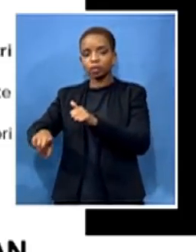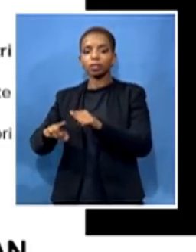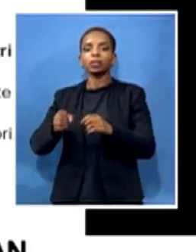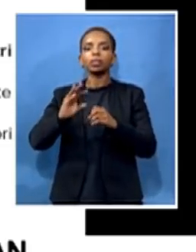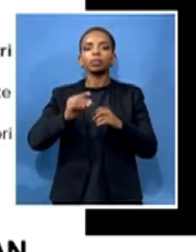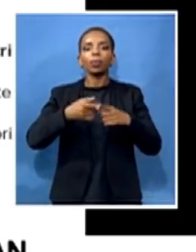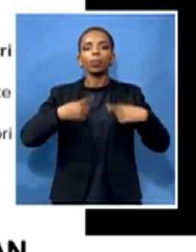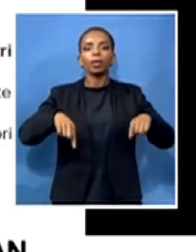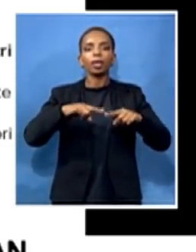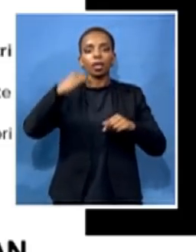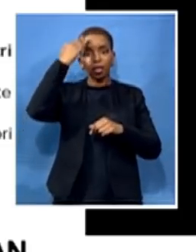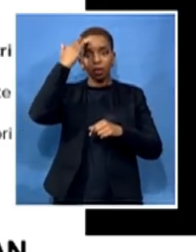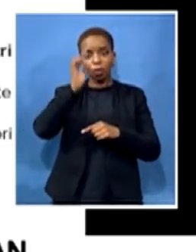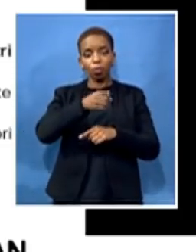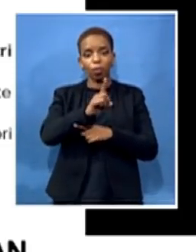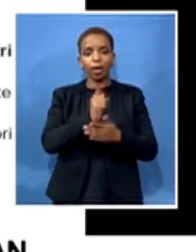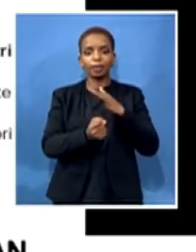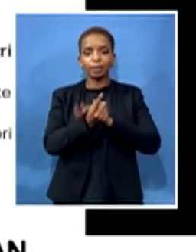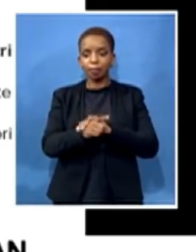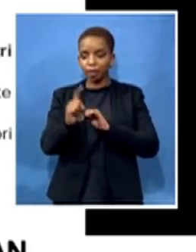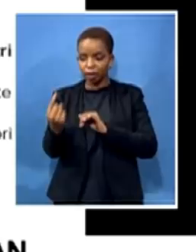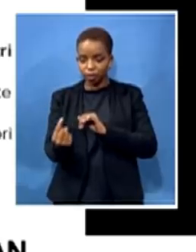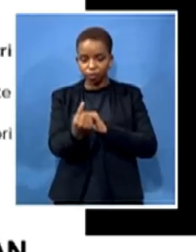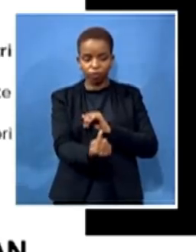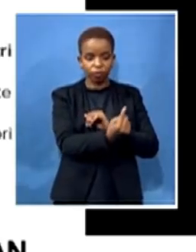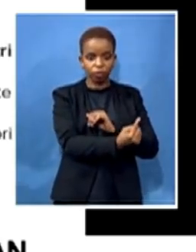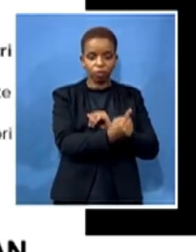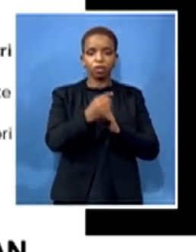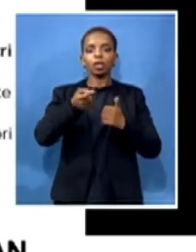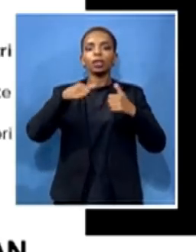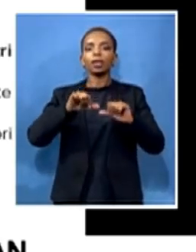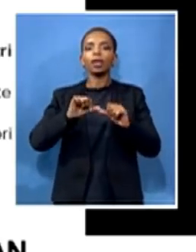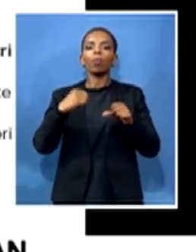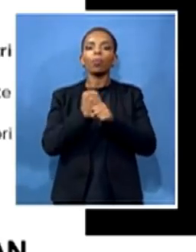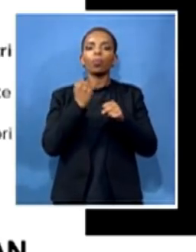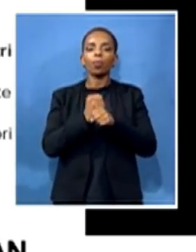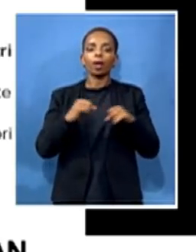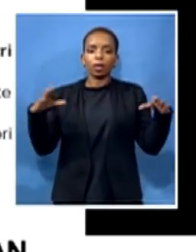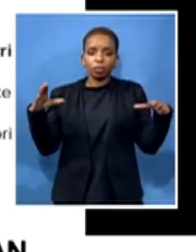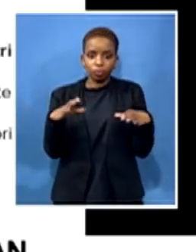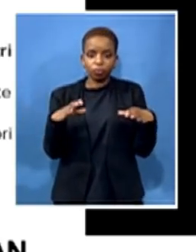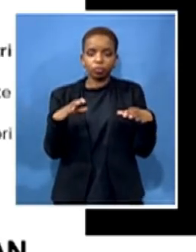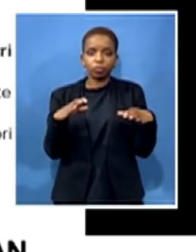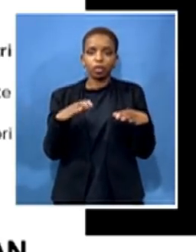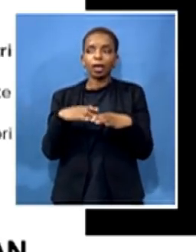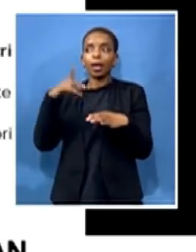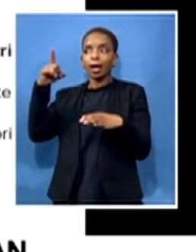and working in a collective intergovernmental structures.